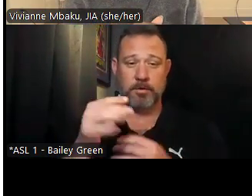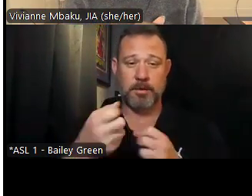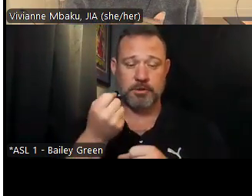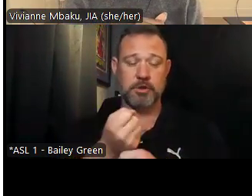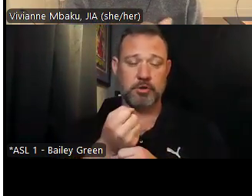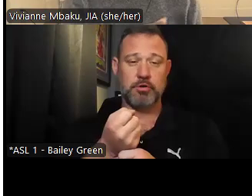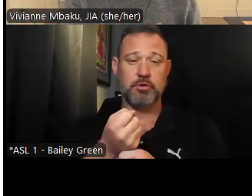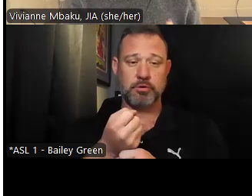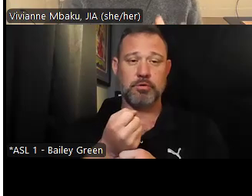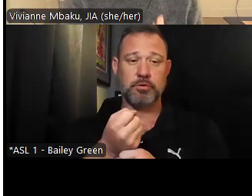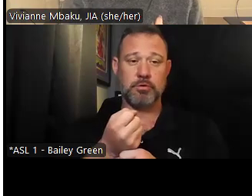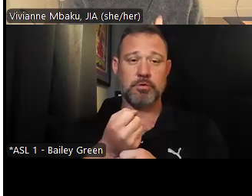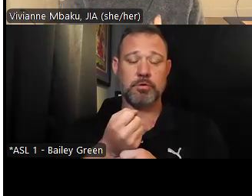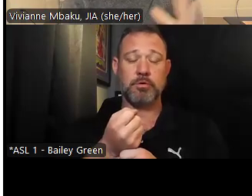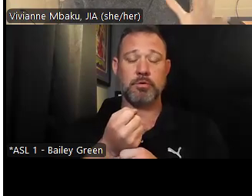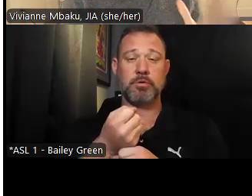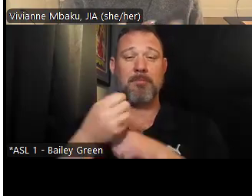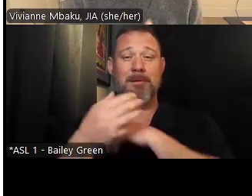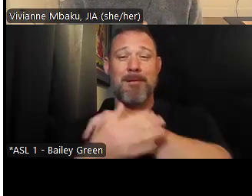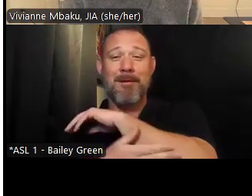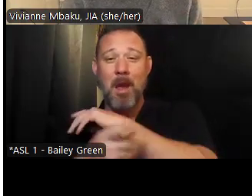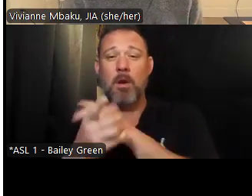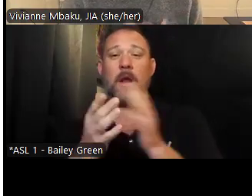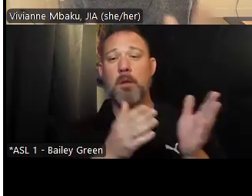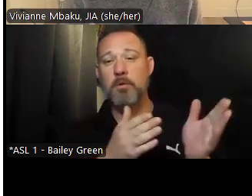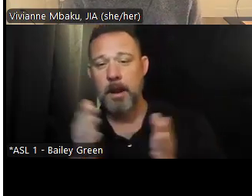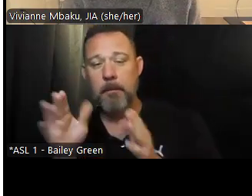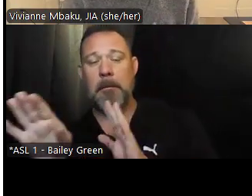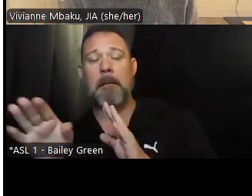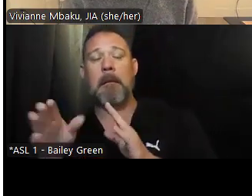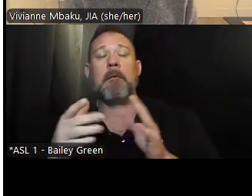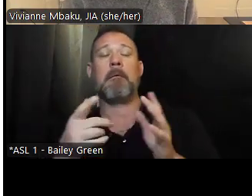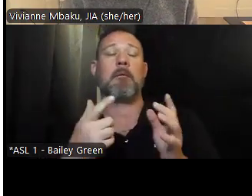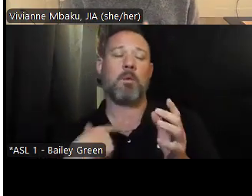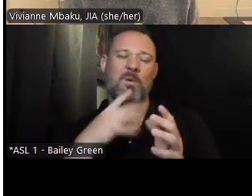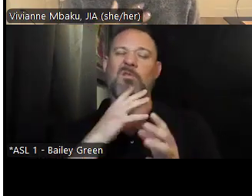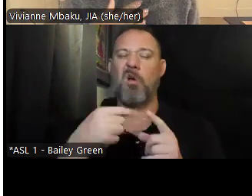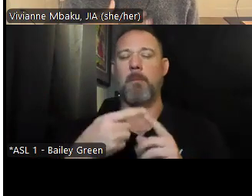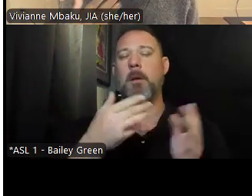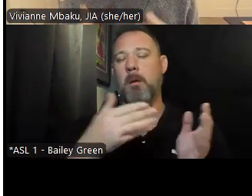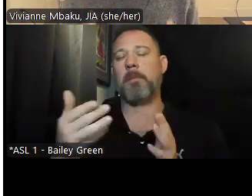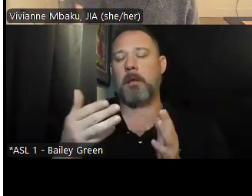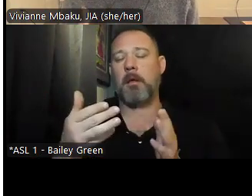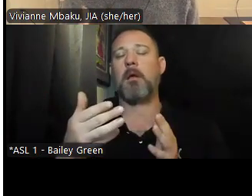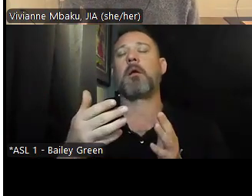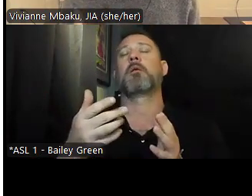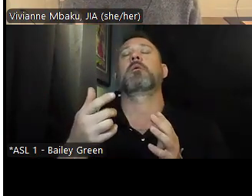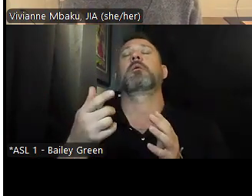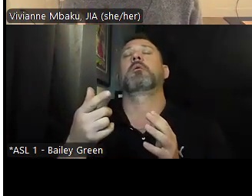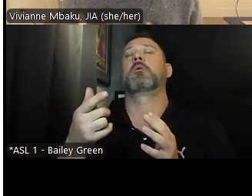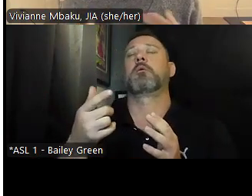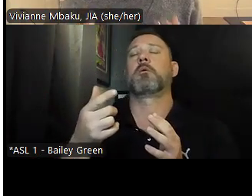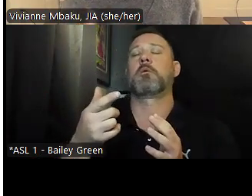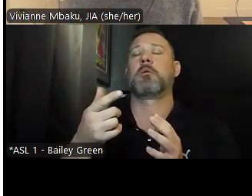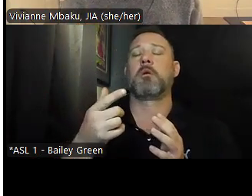year. Counties are preparing plans. We'll talk about the plans in a minute, and ramping up.